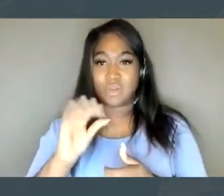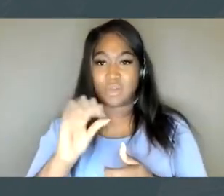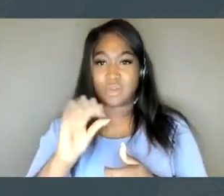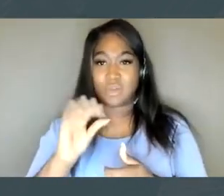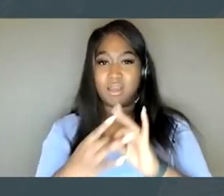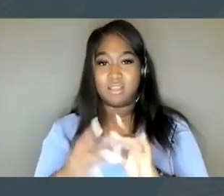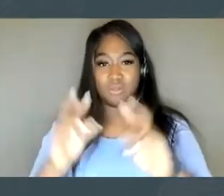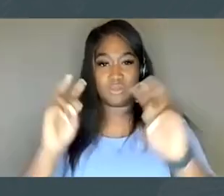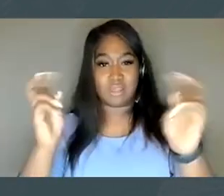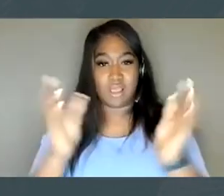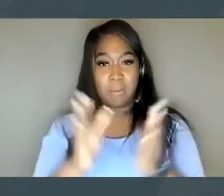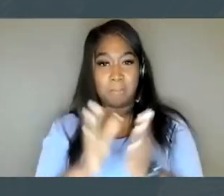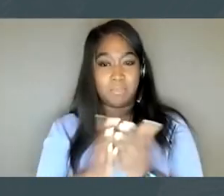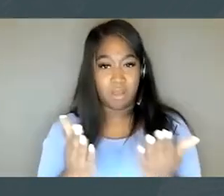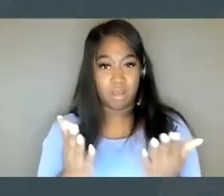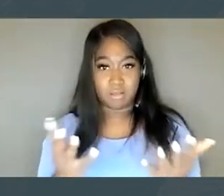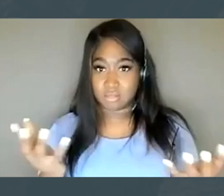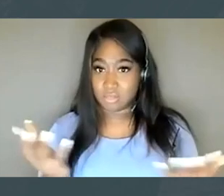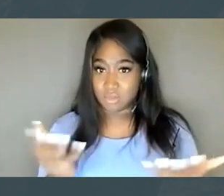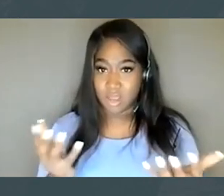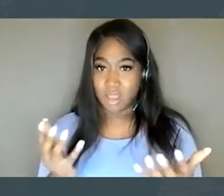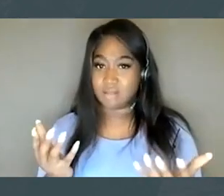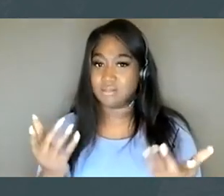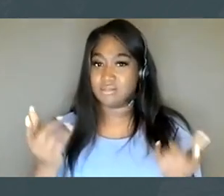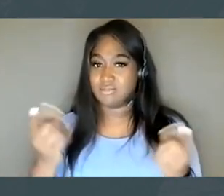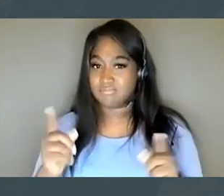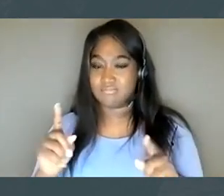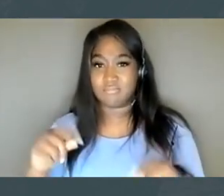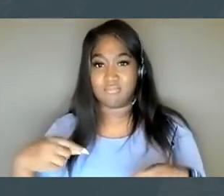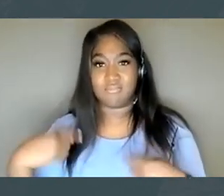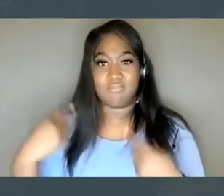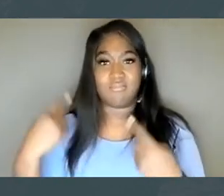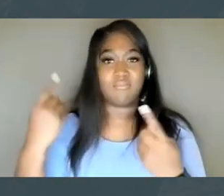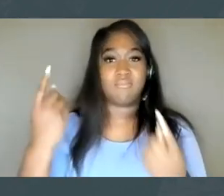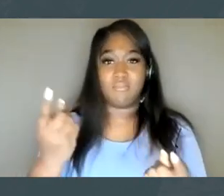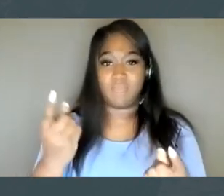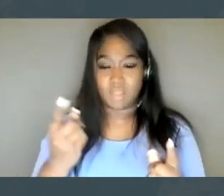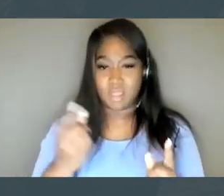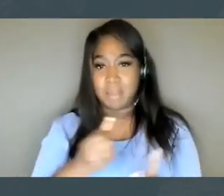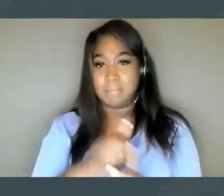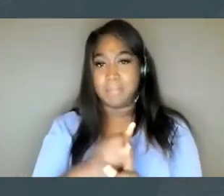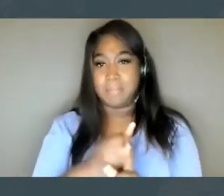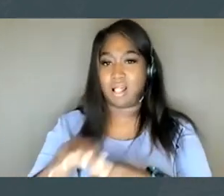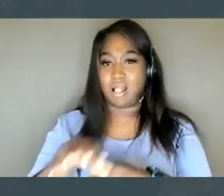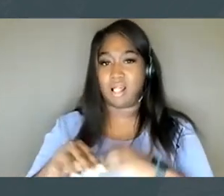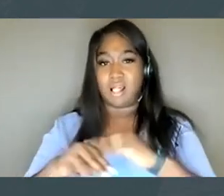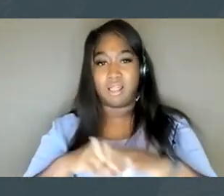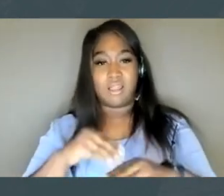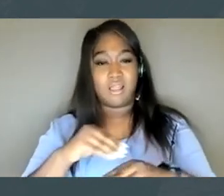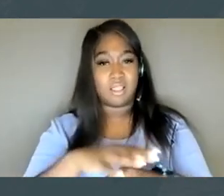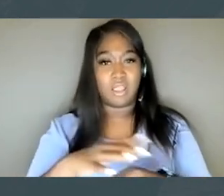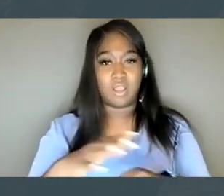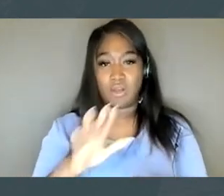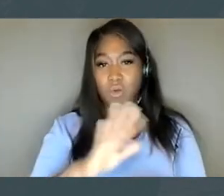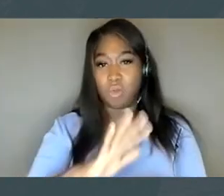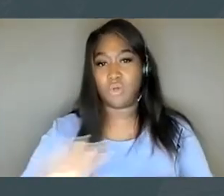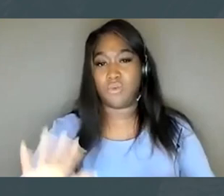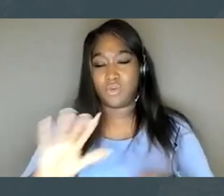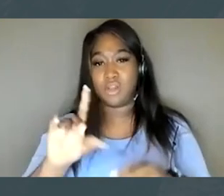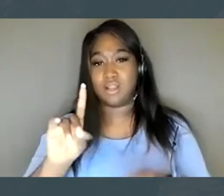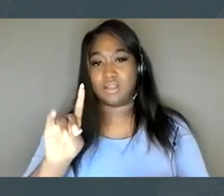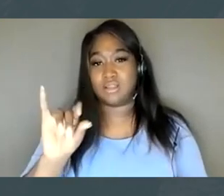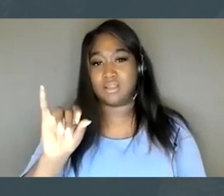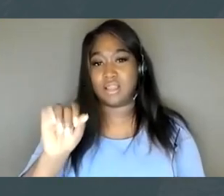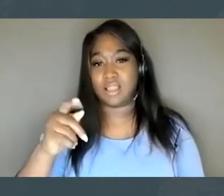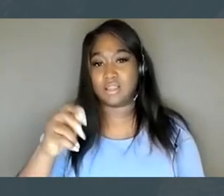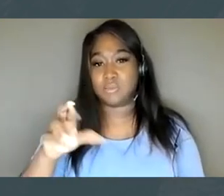know, to what has been kind of resonant in diasporic mm-hmm. thought for a really long time. Mm-hmm. So it also makes